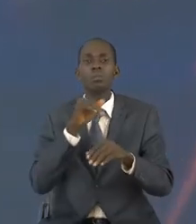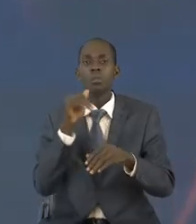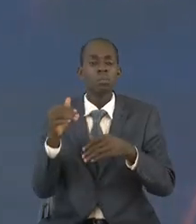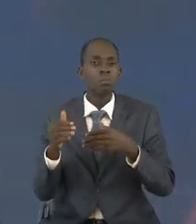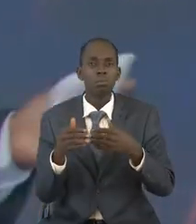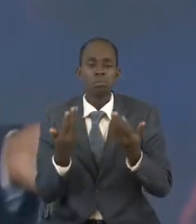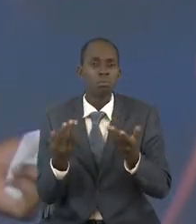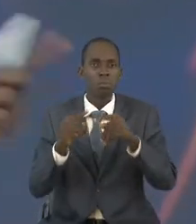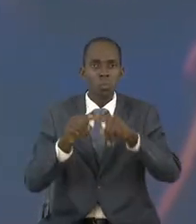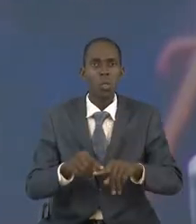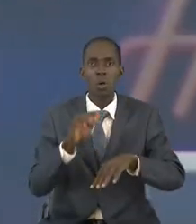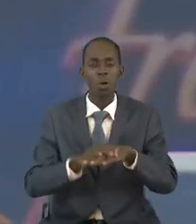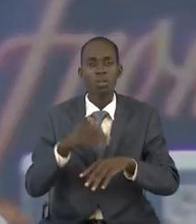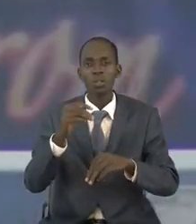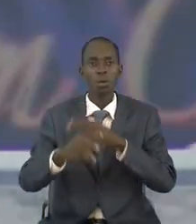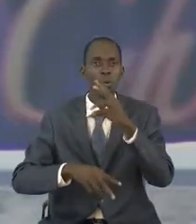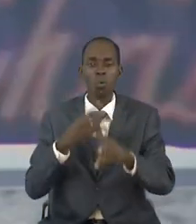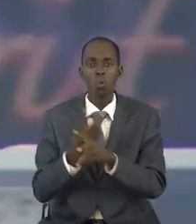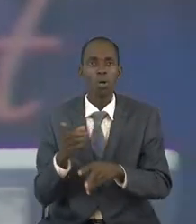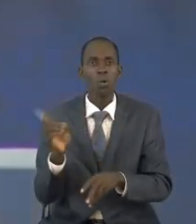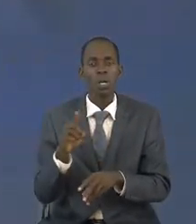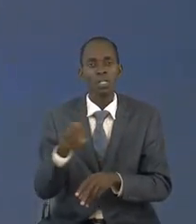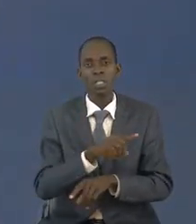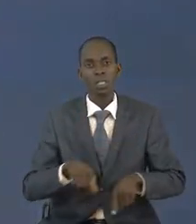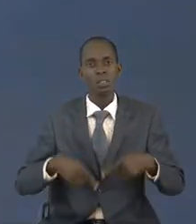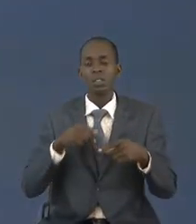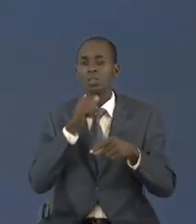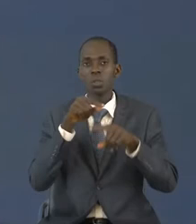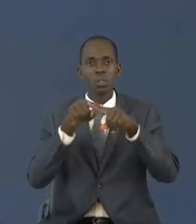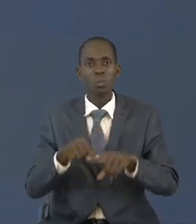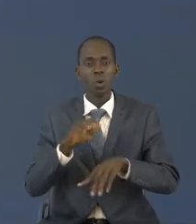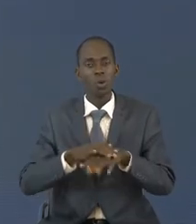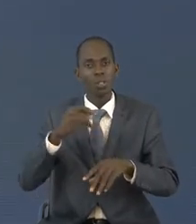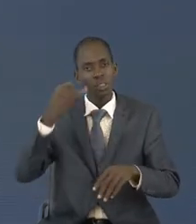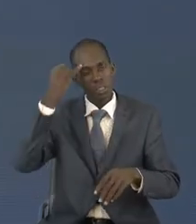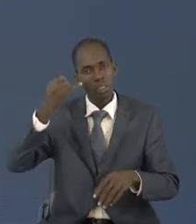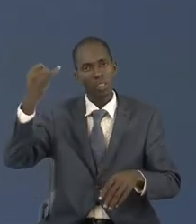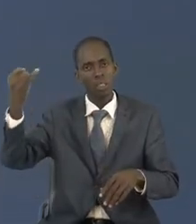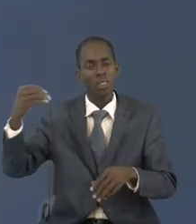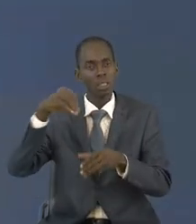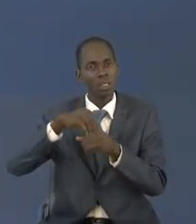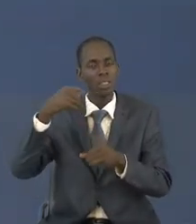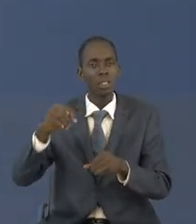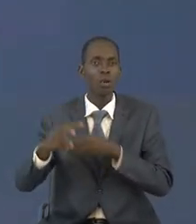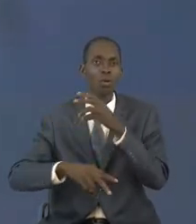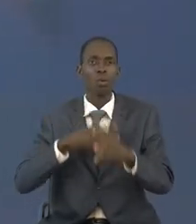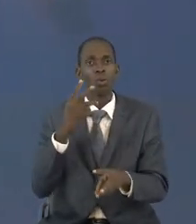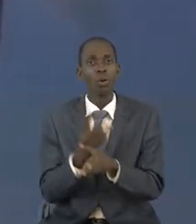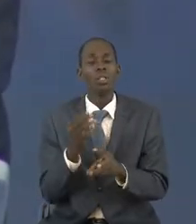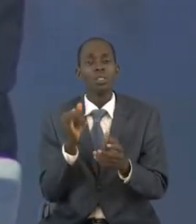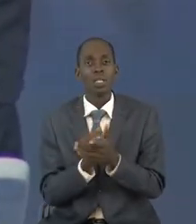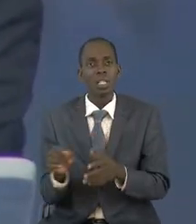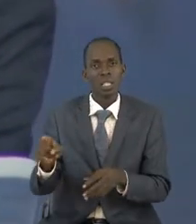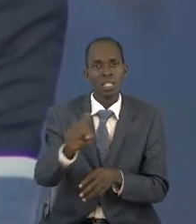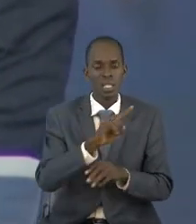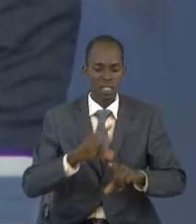lived, independent of the ideas prevalent in their world, that they lived by